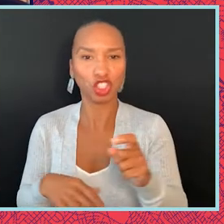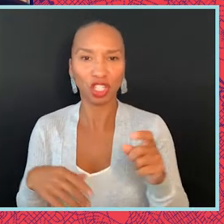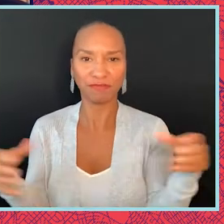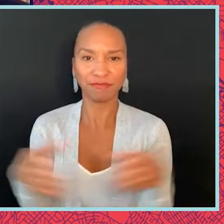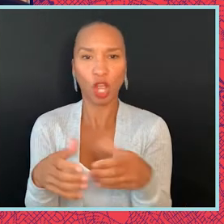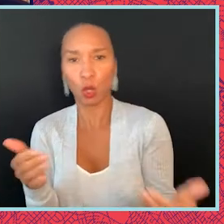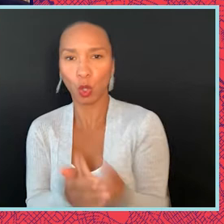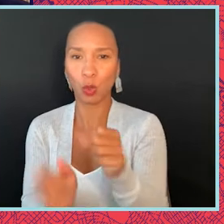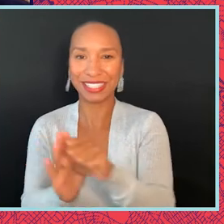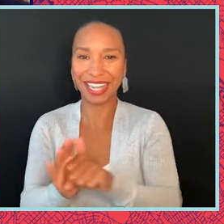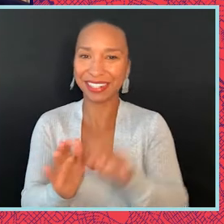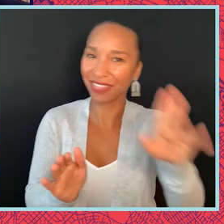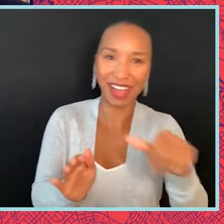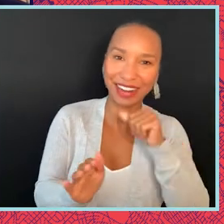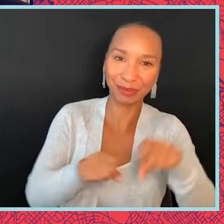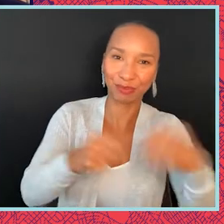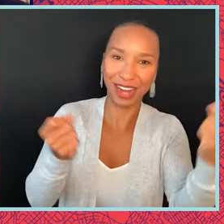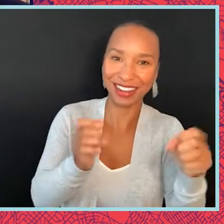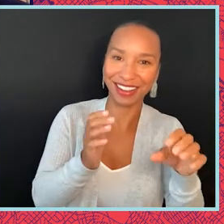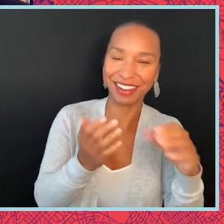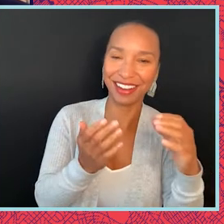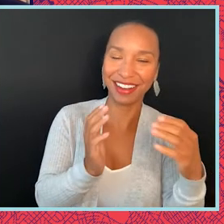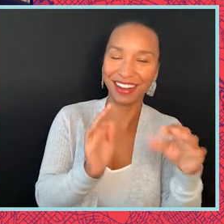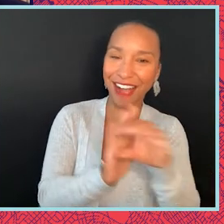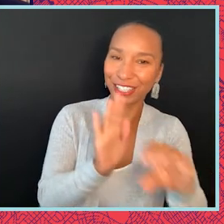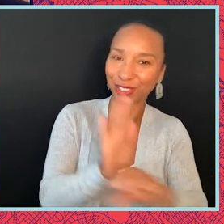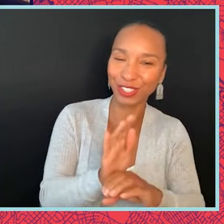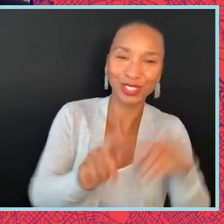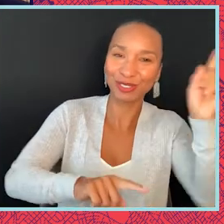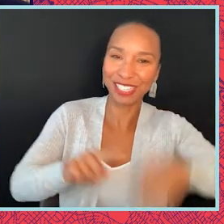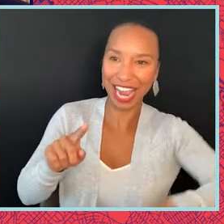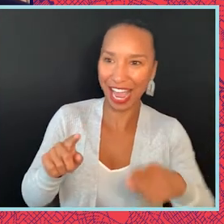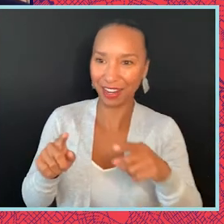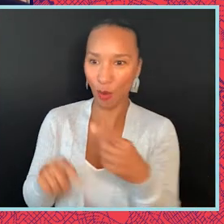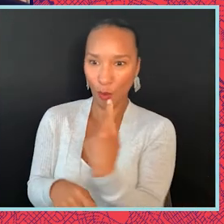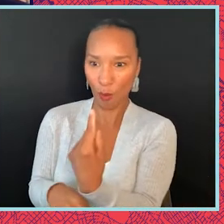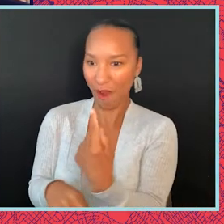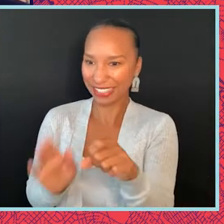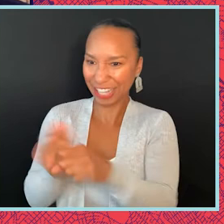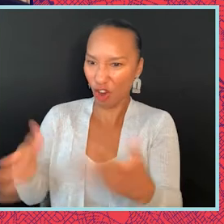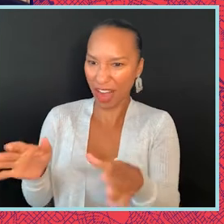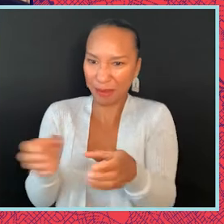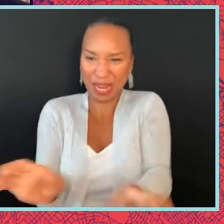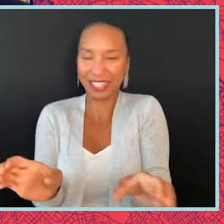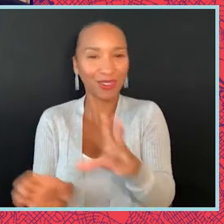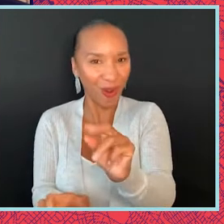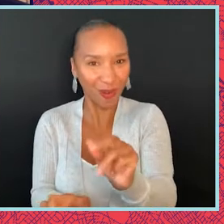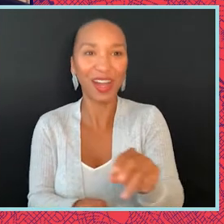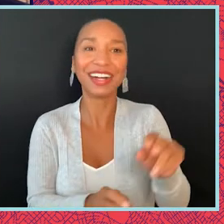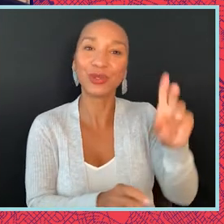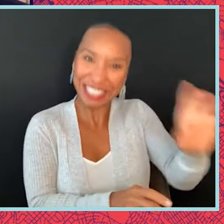state, which is unconstitutional because you can't make a new state out of another state, which is why DC statehood is